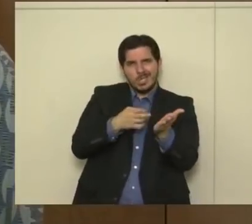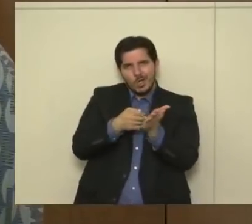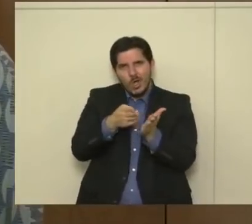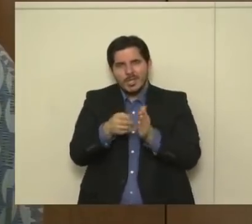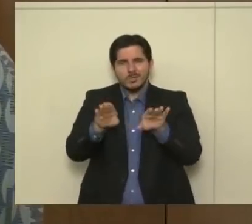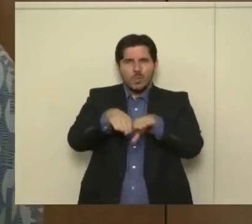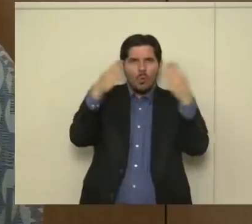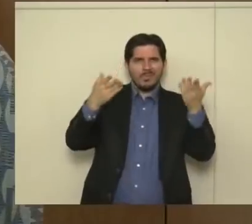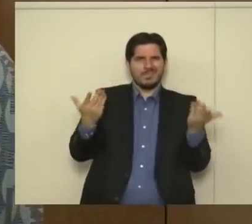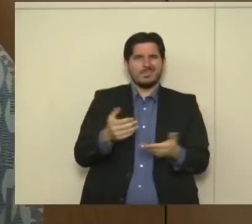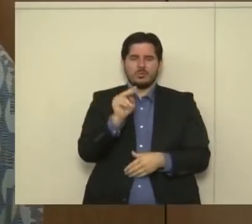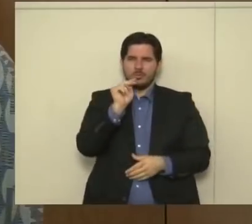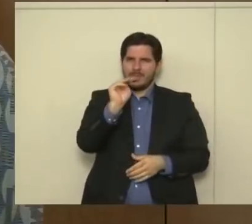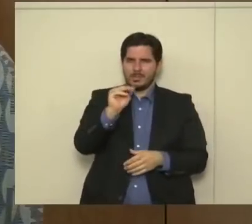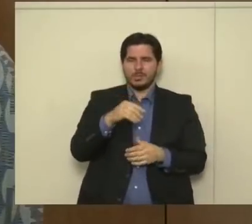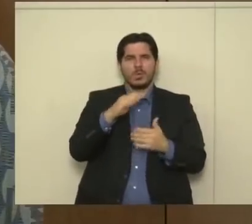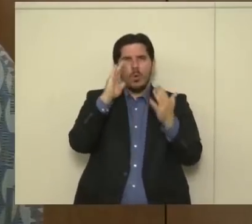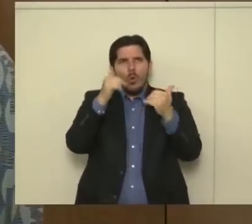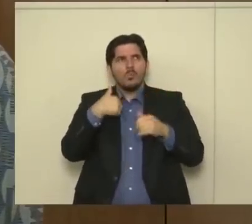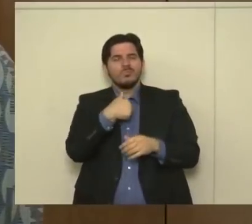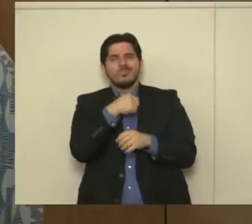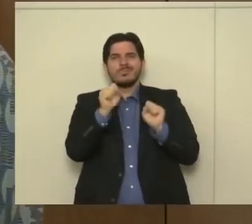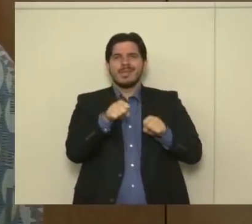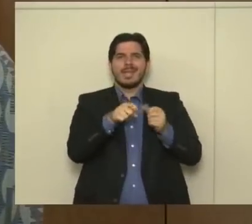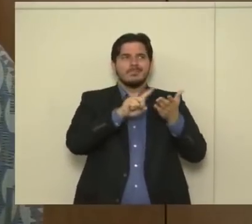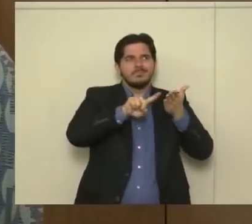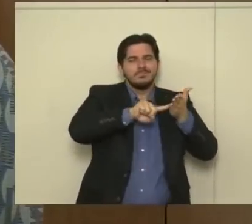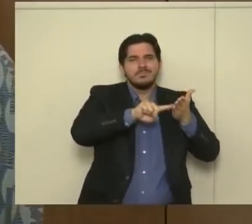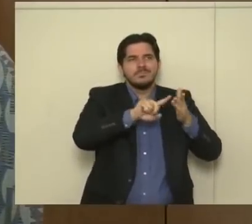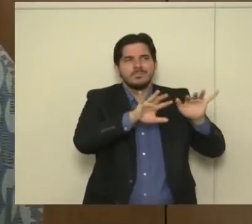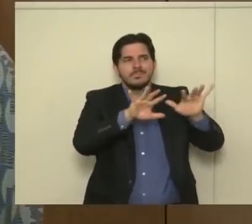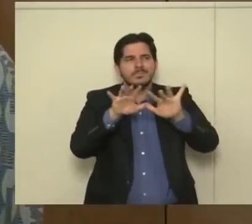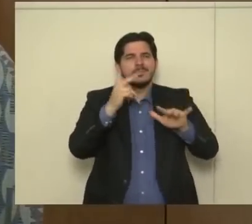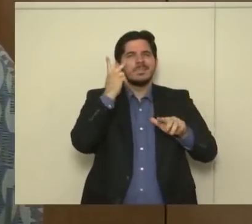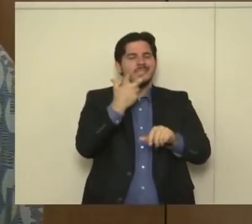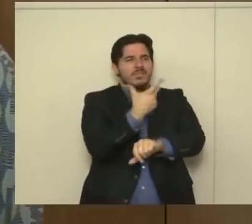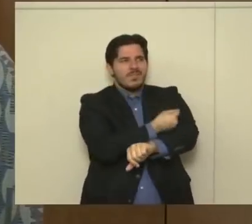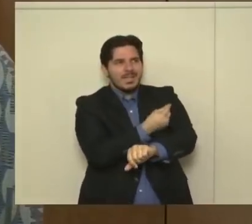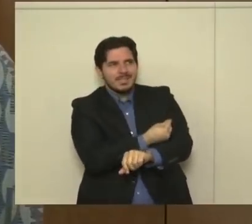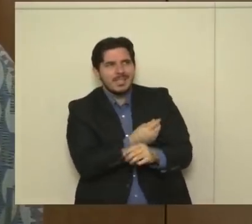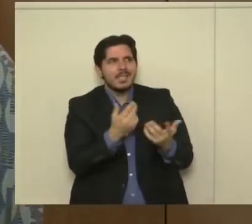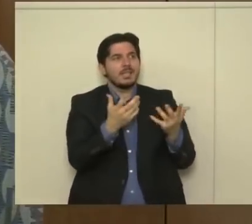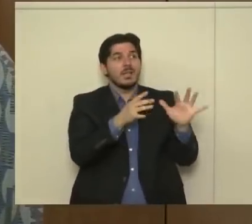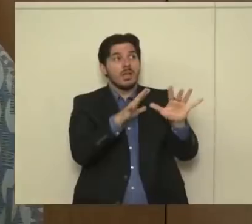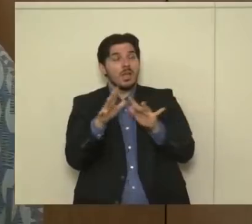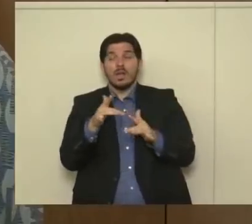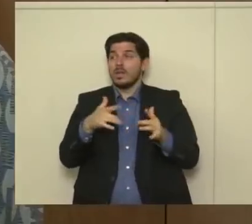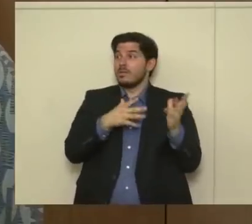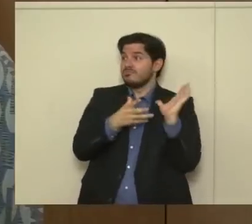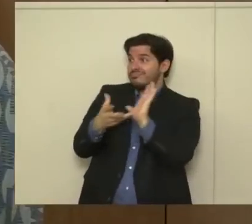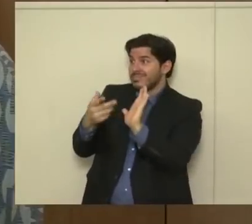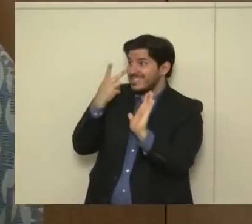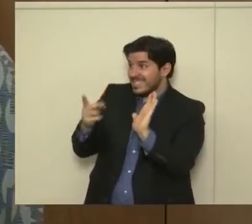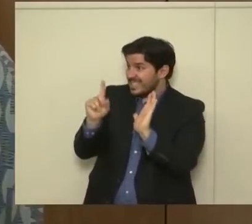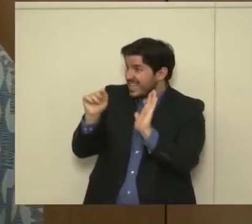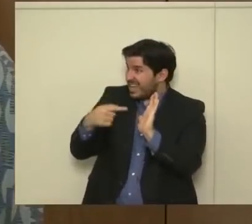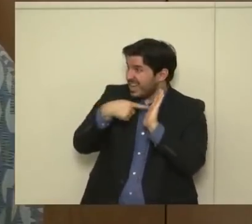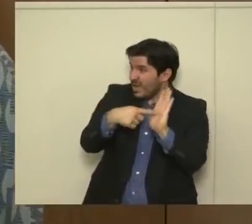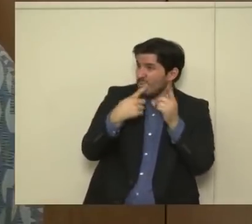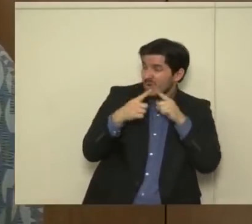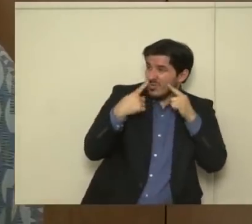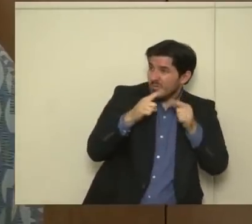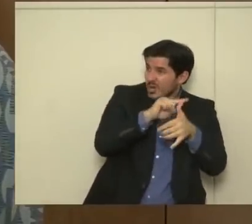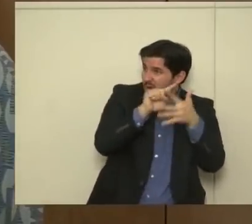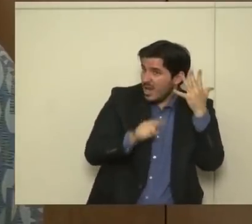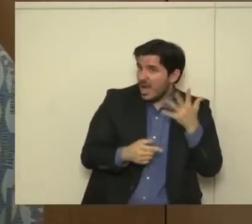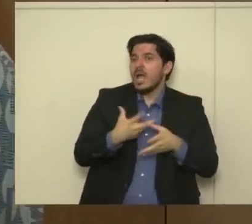that we'll build more vaccine confidence in New Mexicans, both for the current childhood required vaccines, flu vaccine, and the